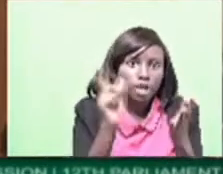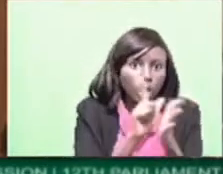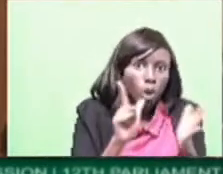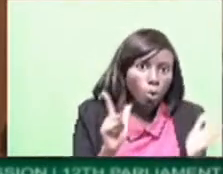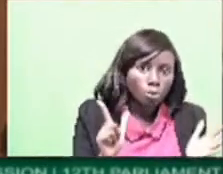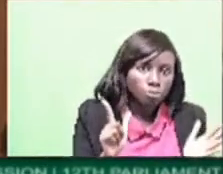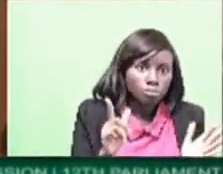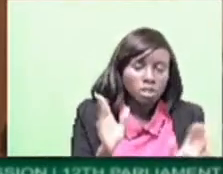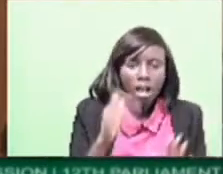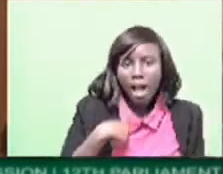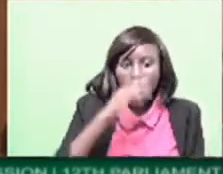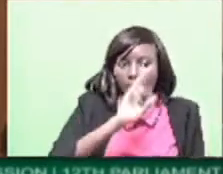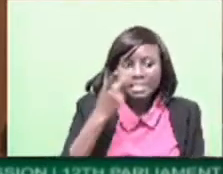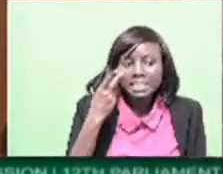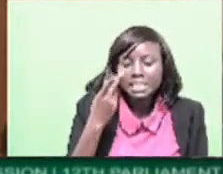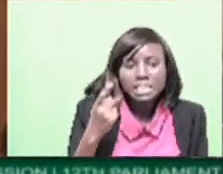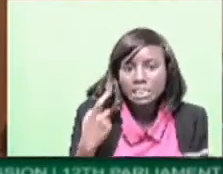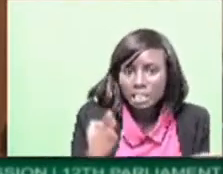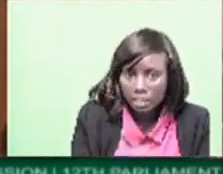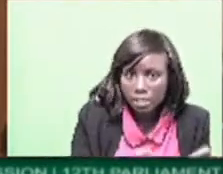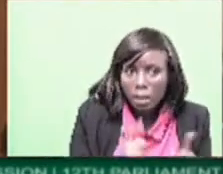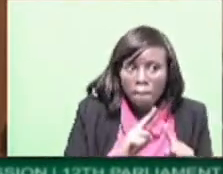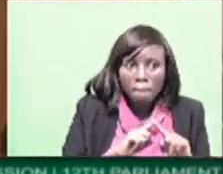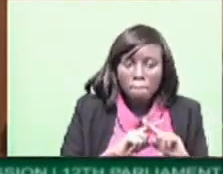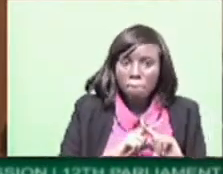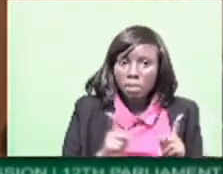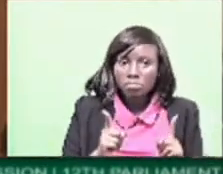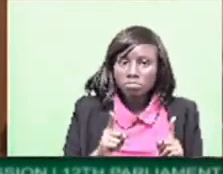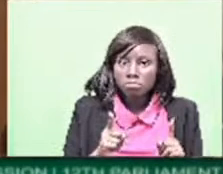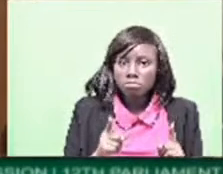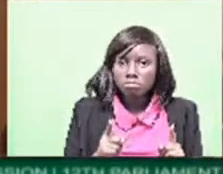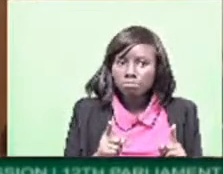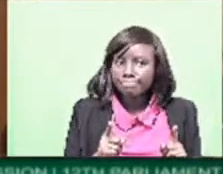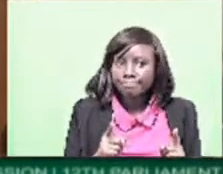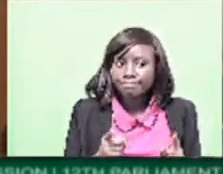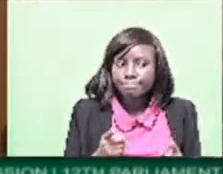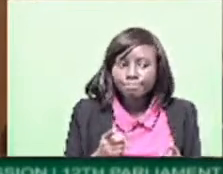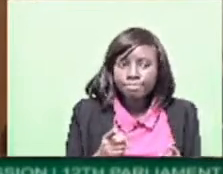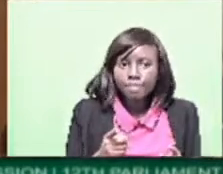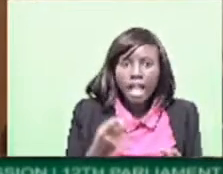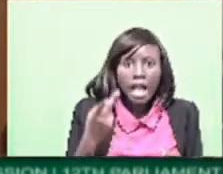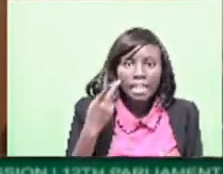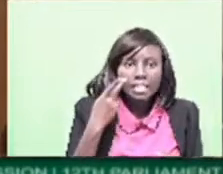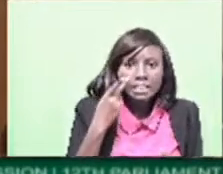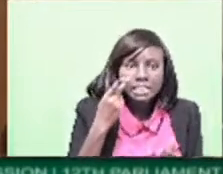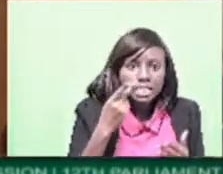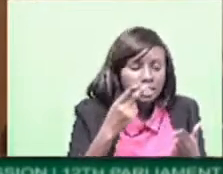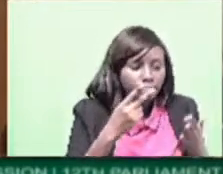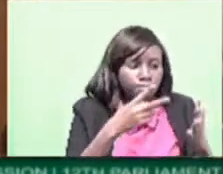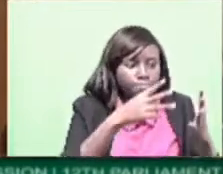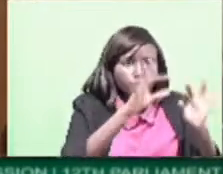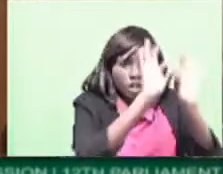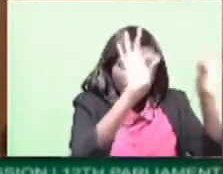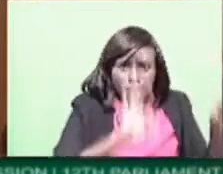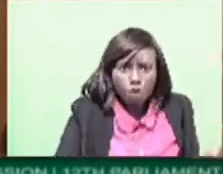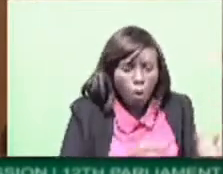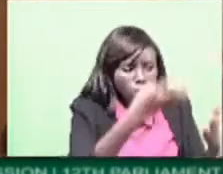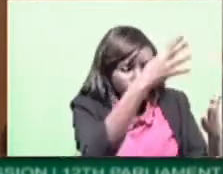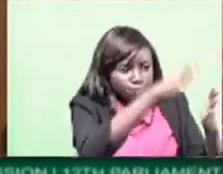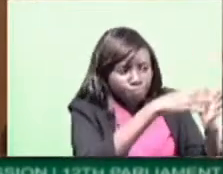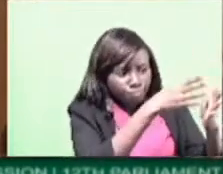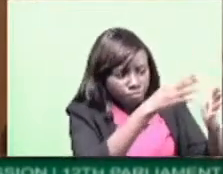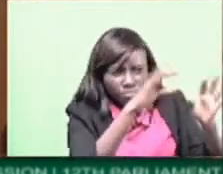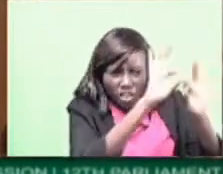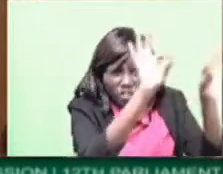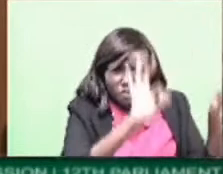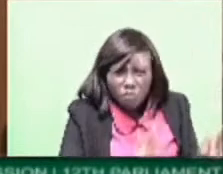like. But nowhere here I'm seeing the person's name. Where do you insert the person's name who's getting the ticket? And I think the member for